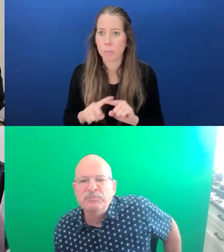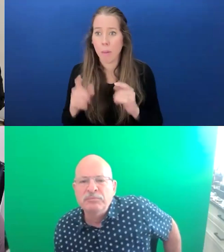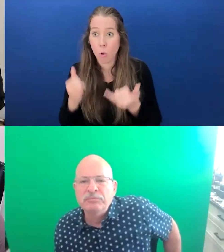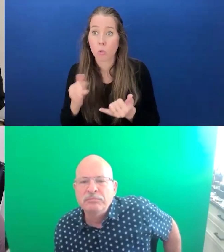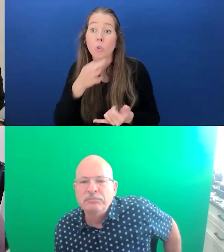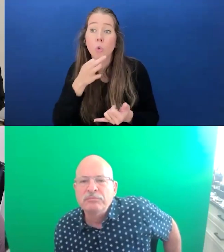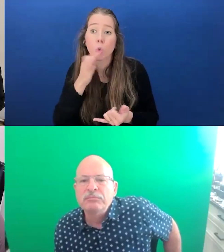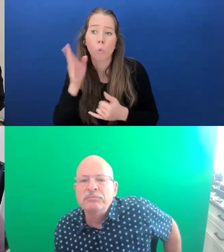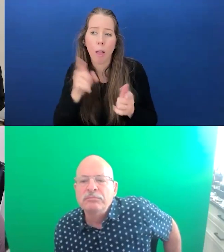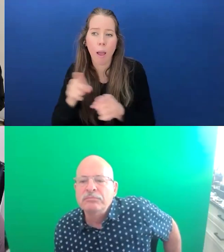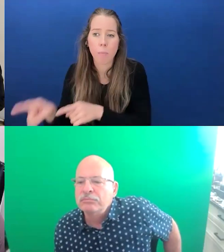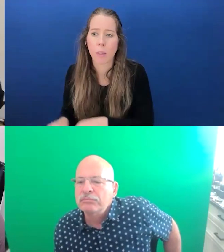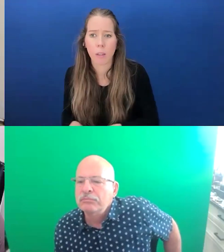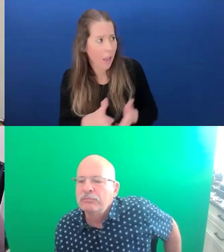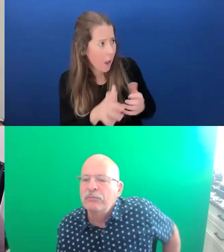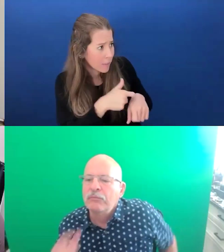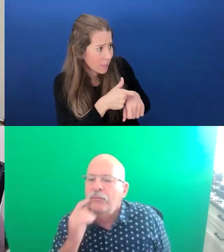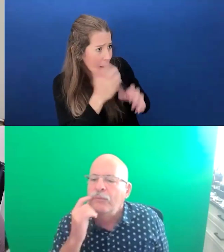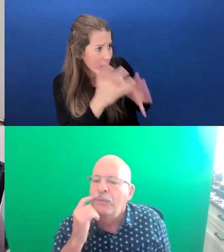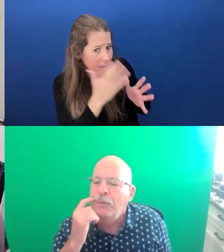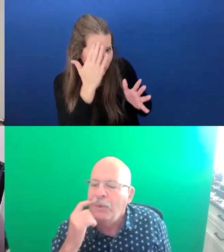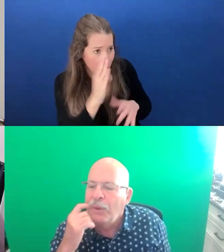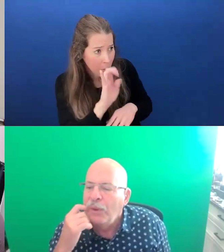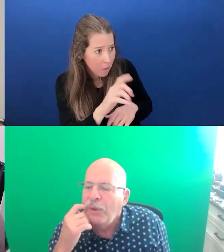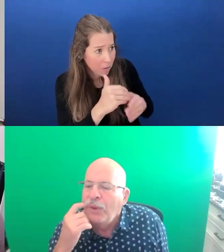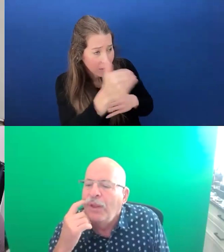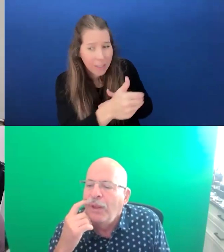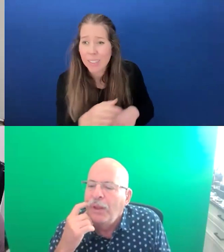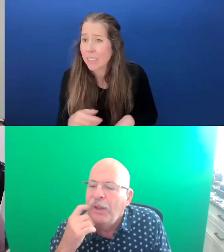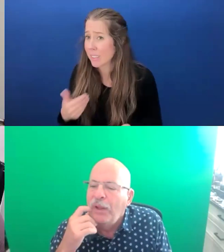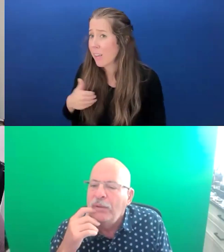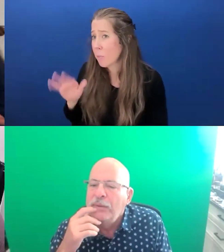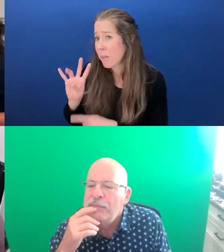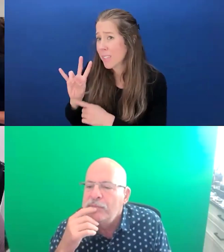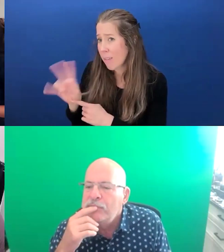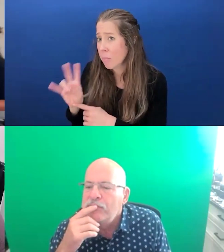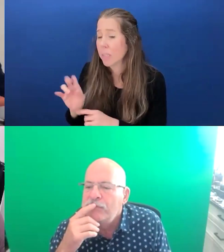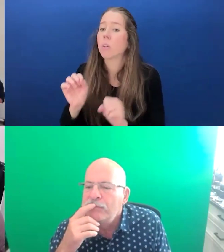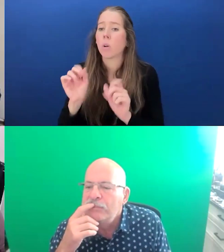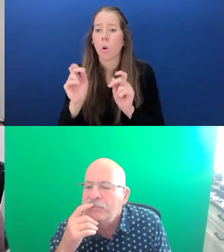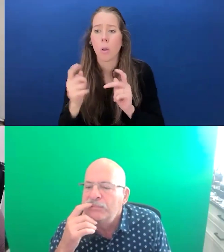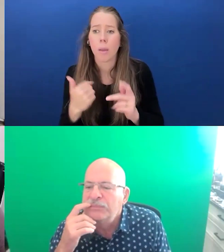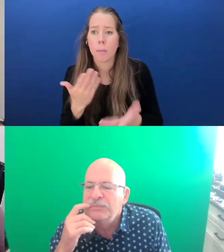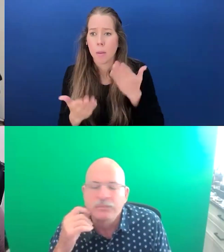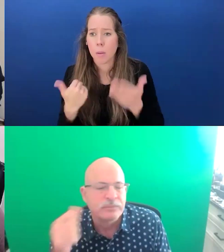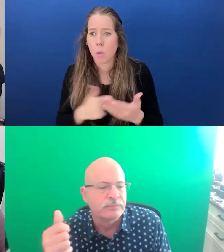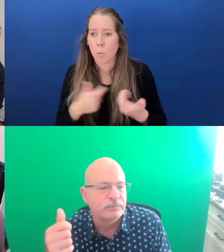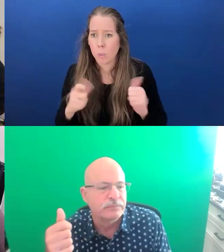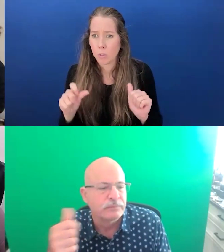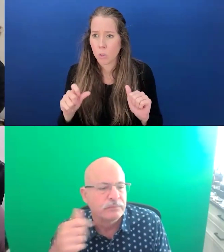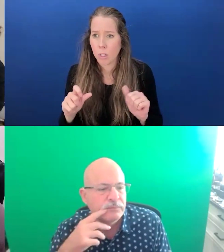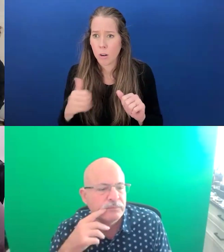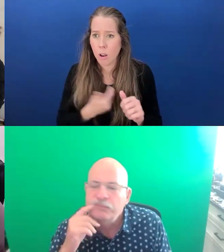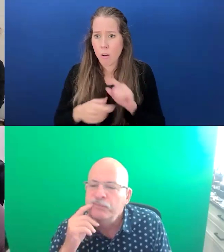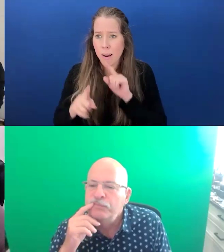up. How much time do we have left? And I know, Bill, you're next. It's about 7 minutes. Okay, so maybe we just try to keep our